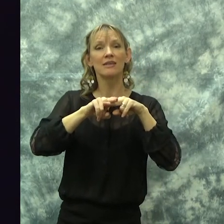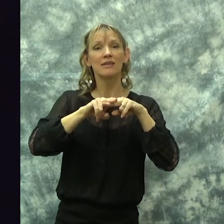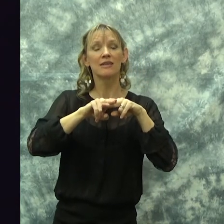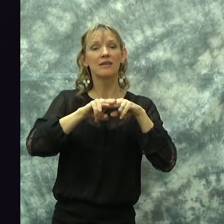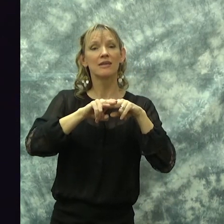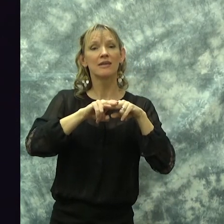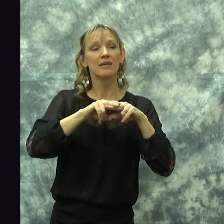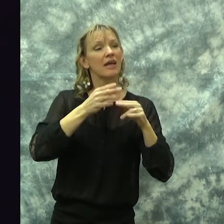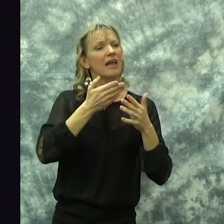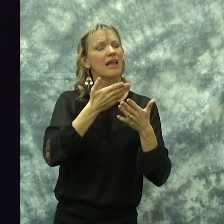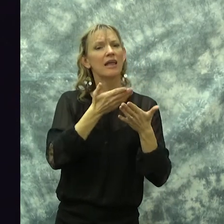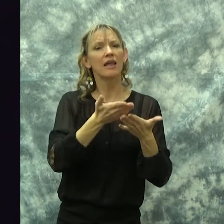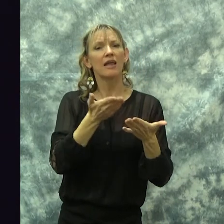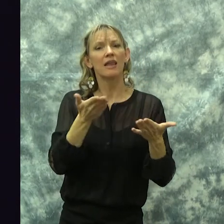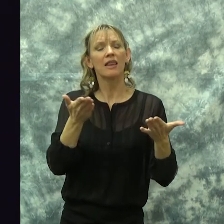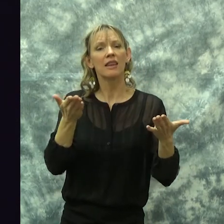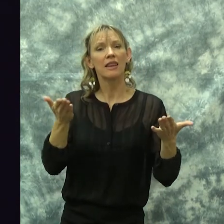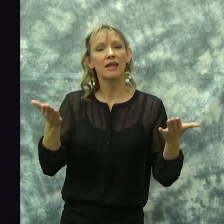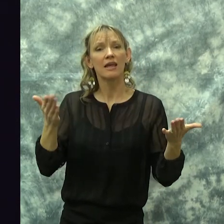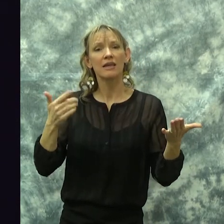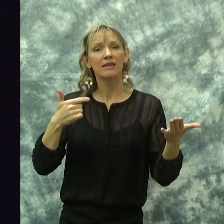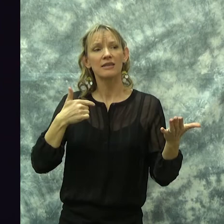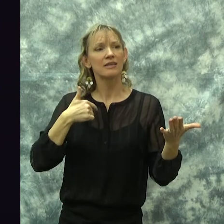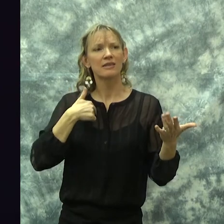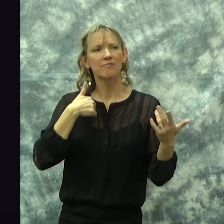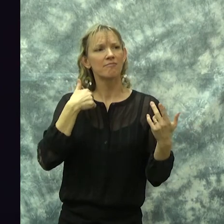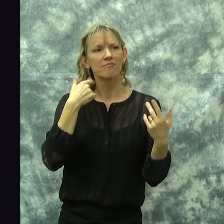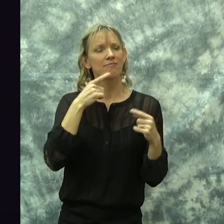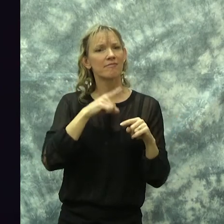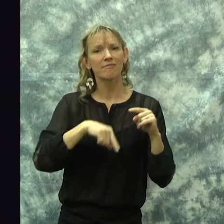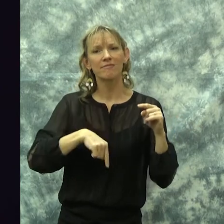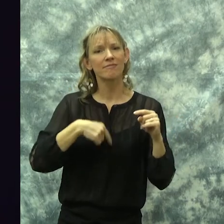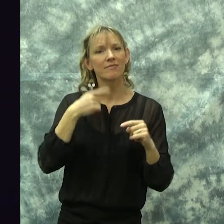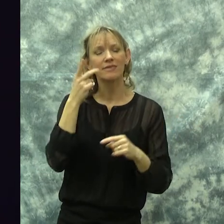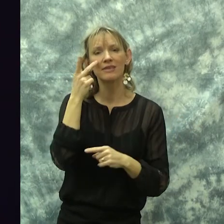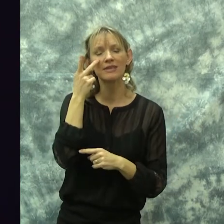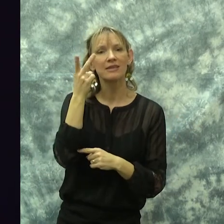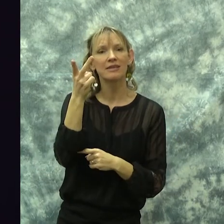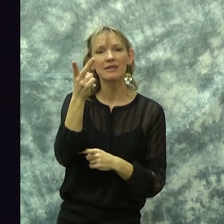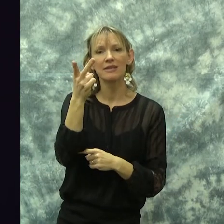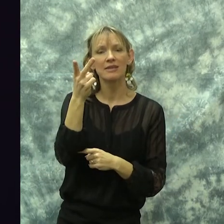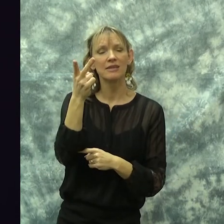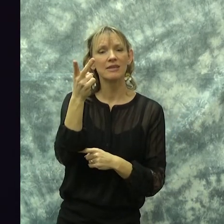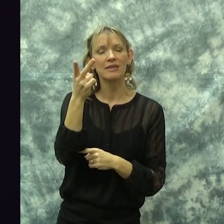in the things I cannot see,